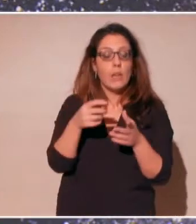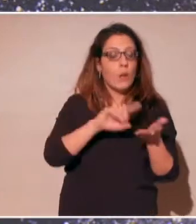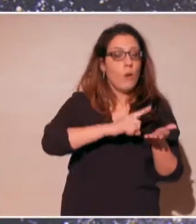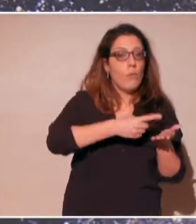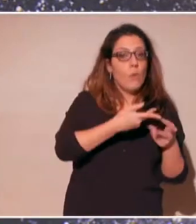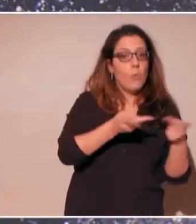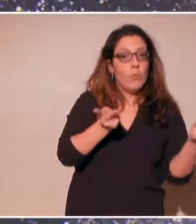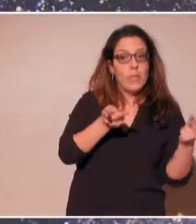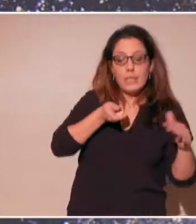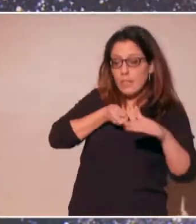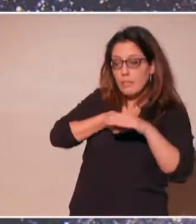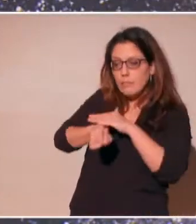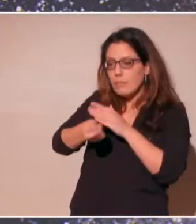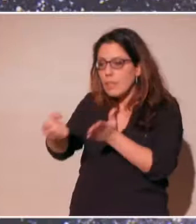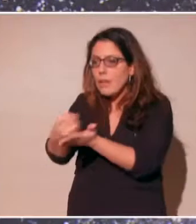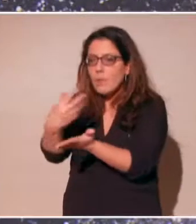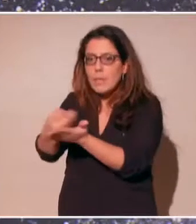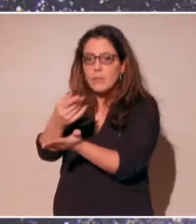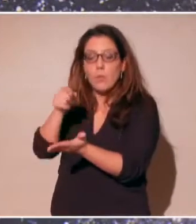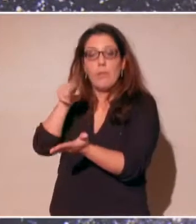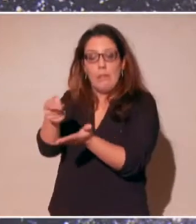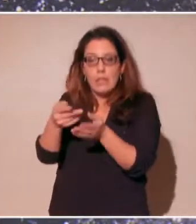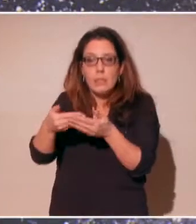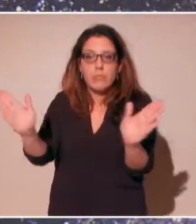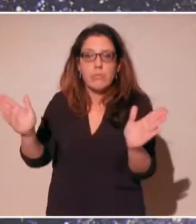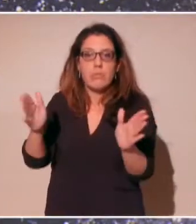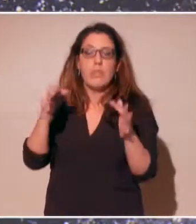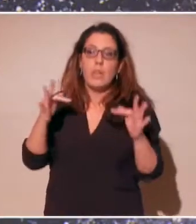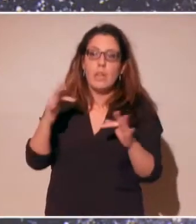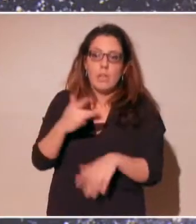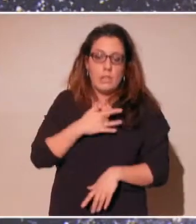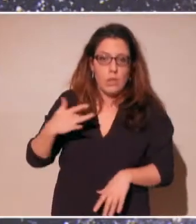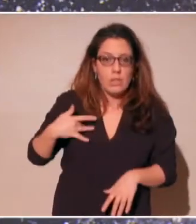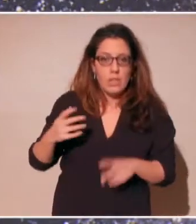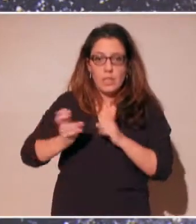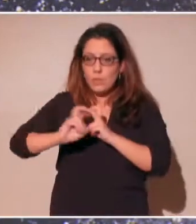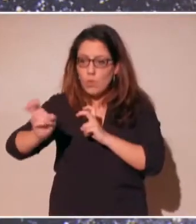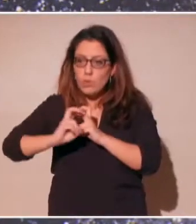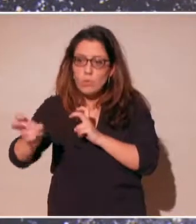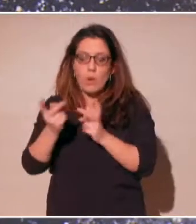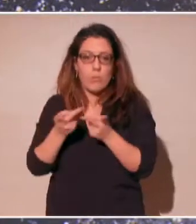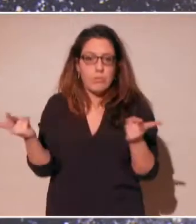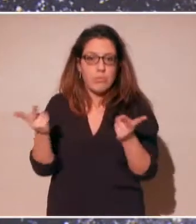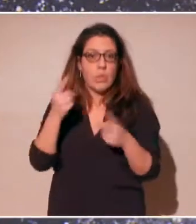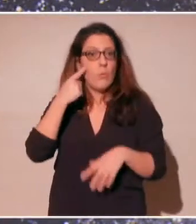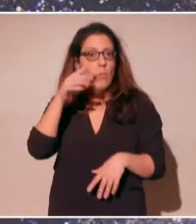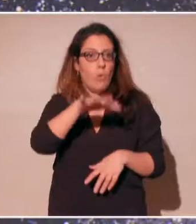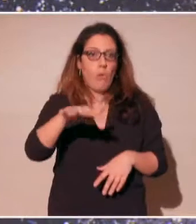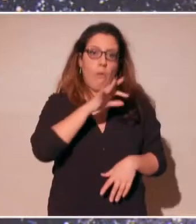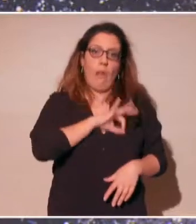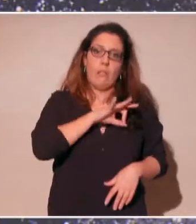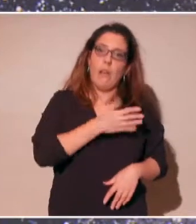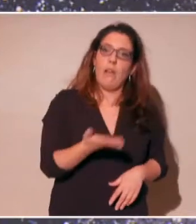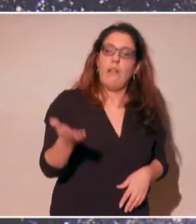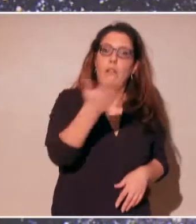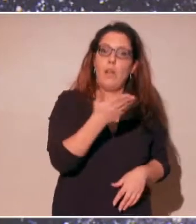this using data which will be financed through public finances. This will be for